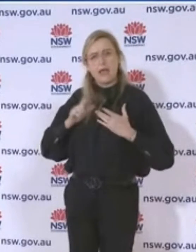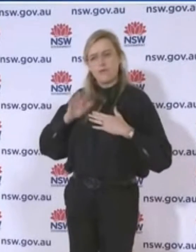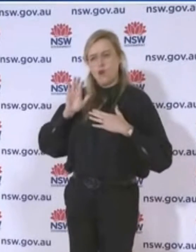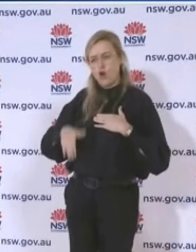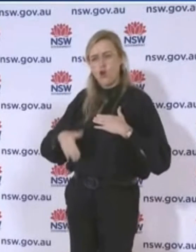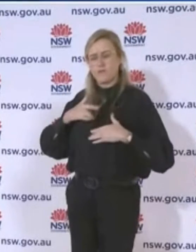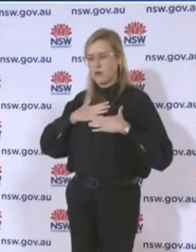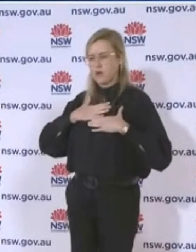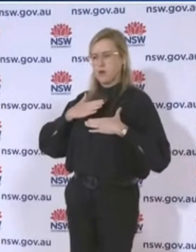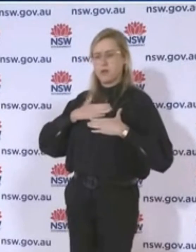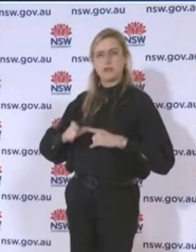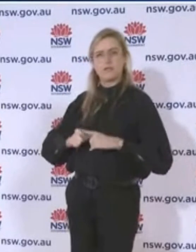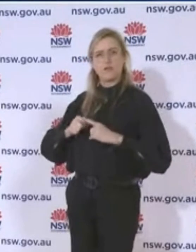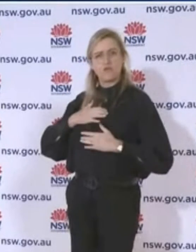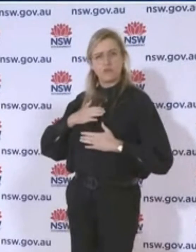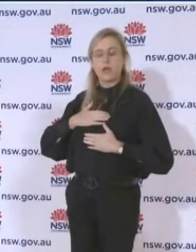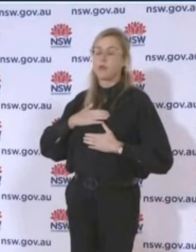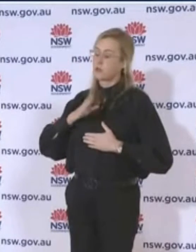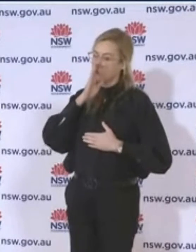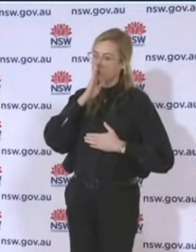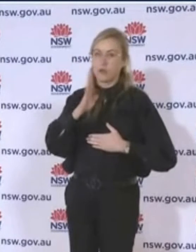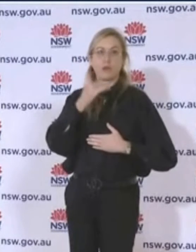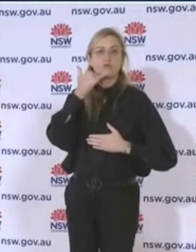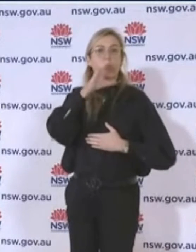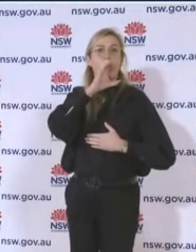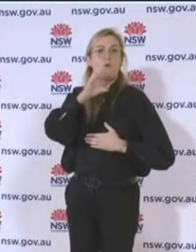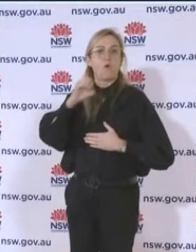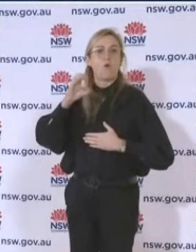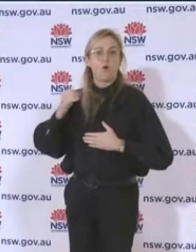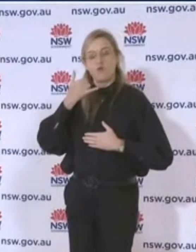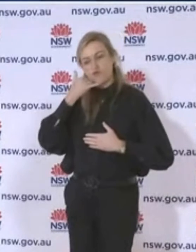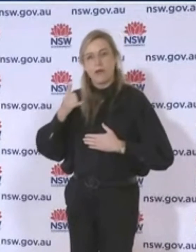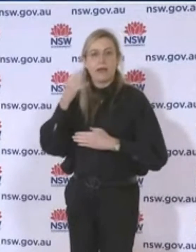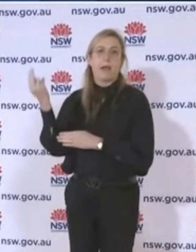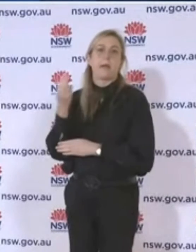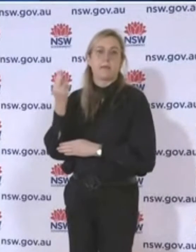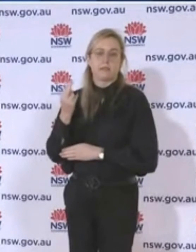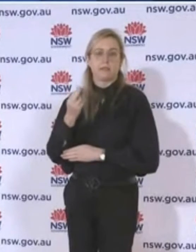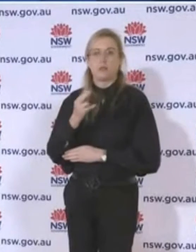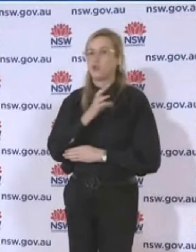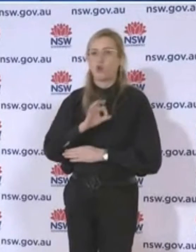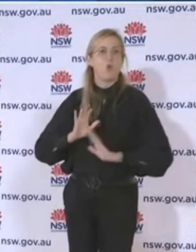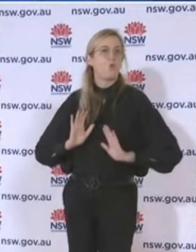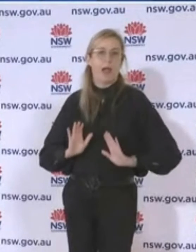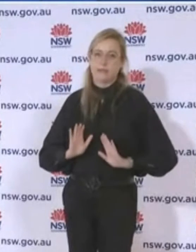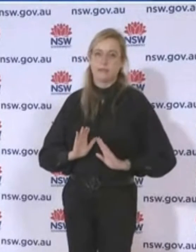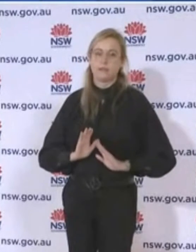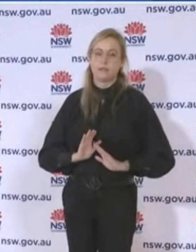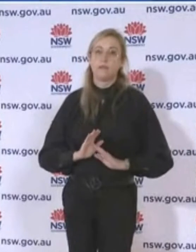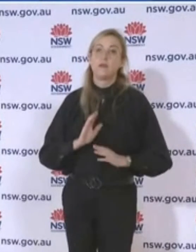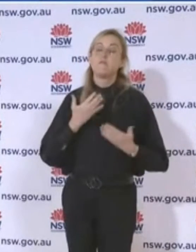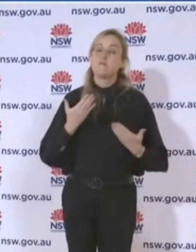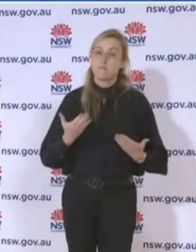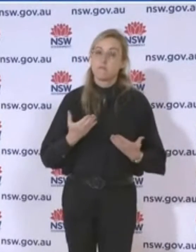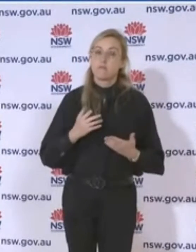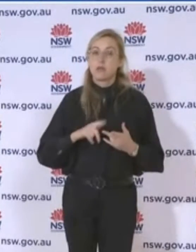important for people to ring that 000, get the medical attention and come straight to hospital. But I think people can also make sure that if they're